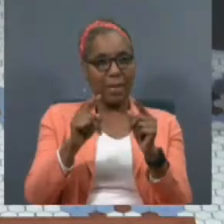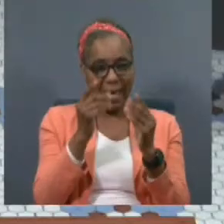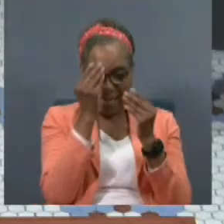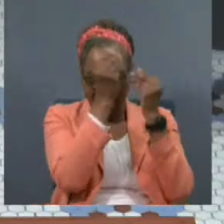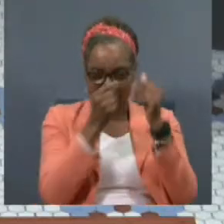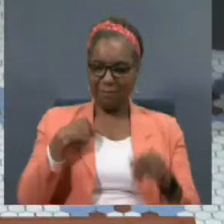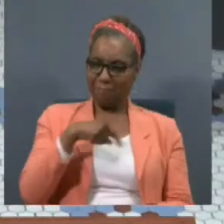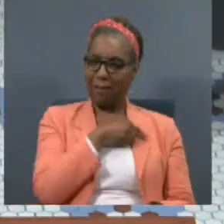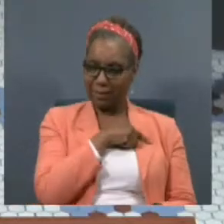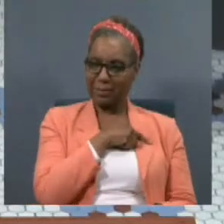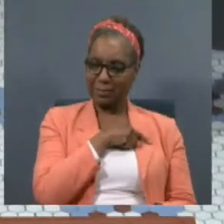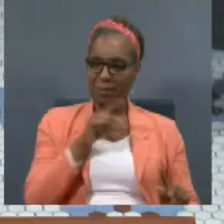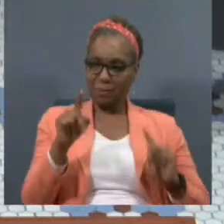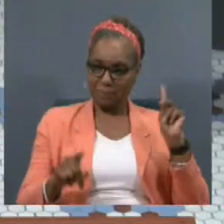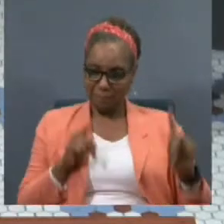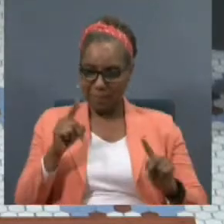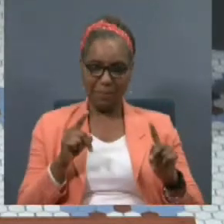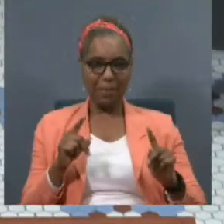of the residents.